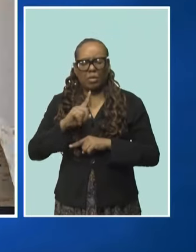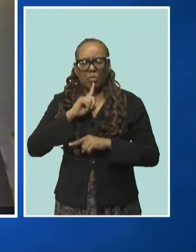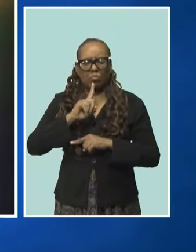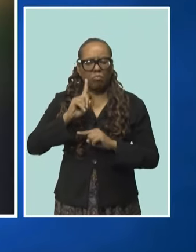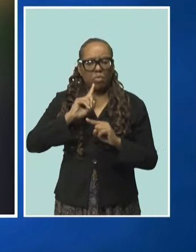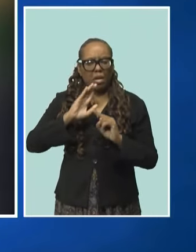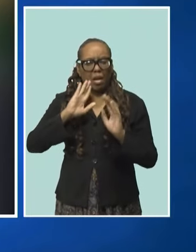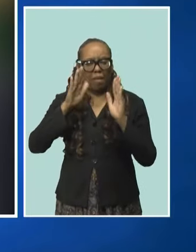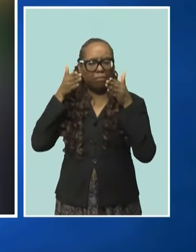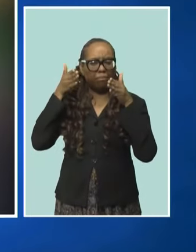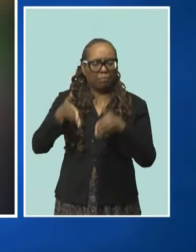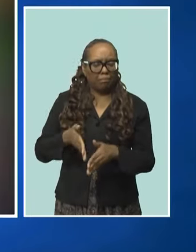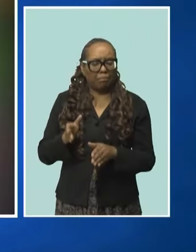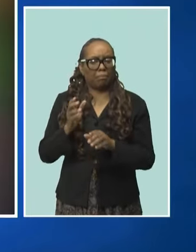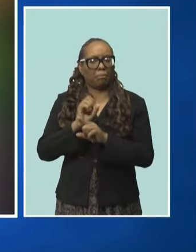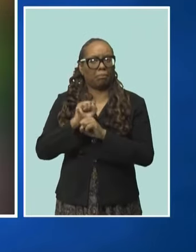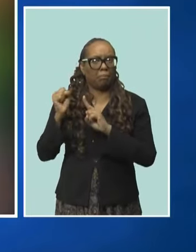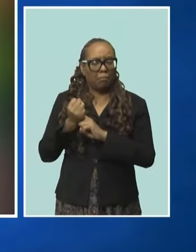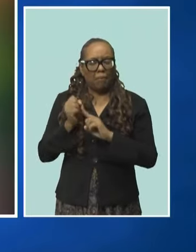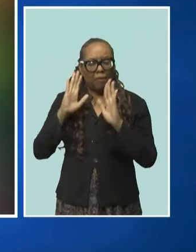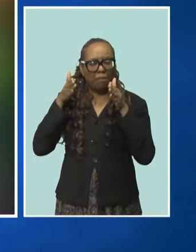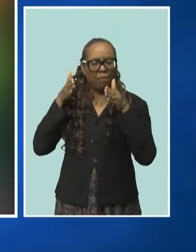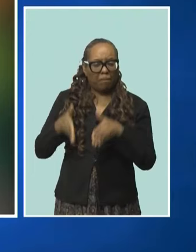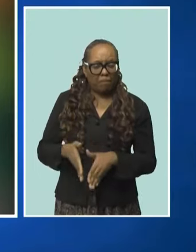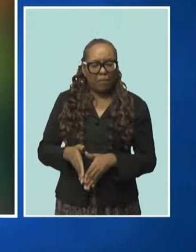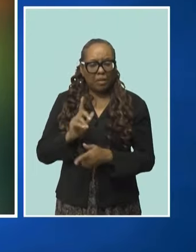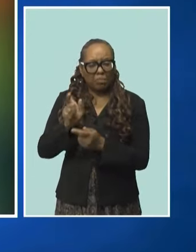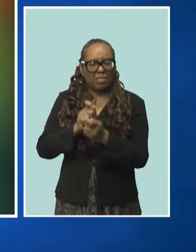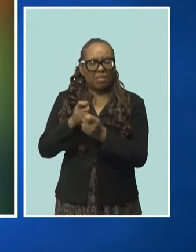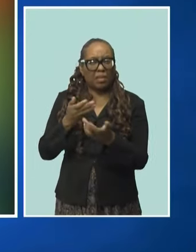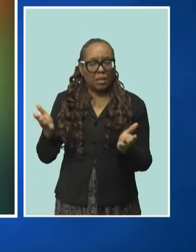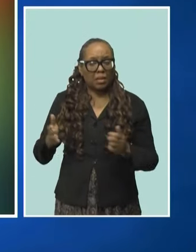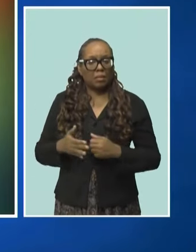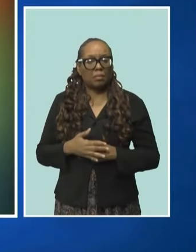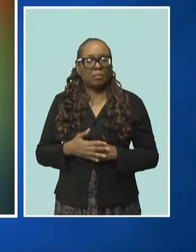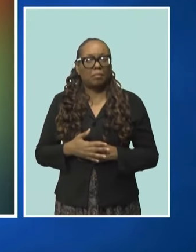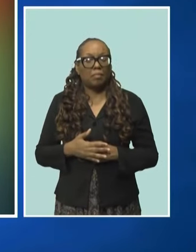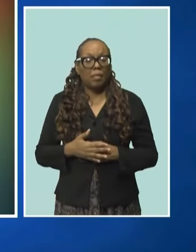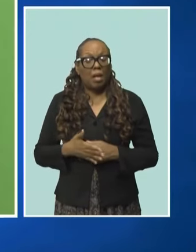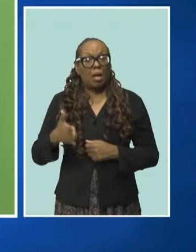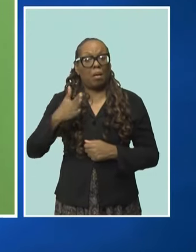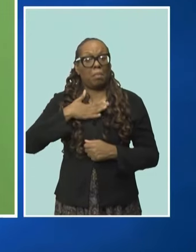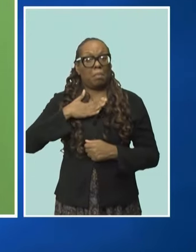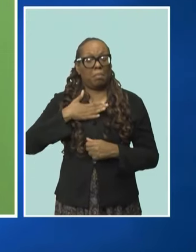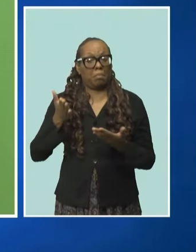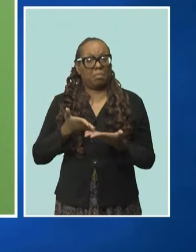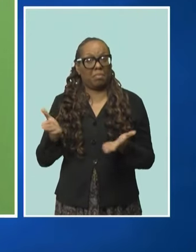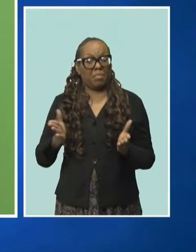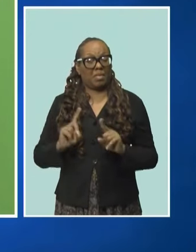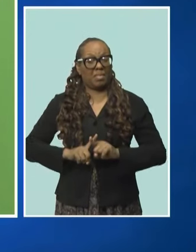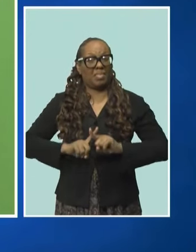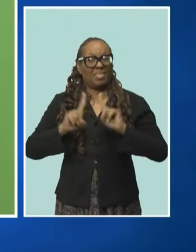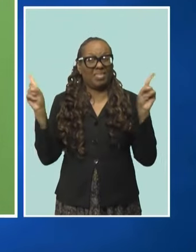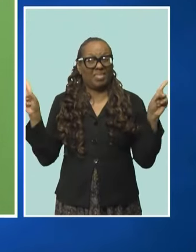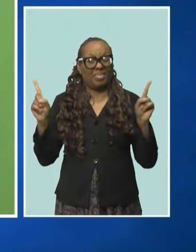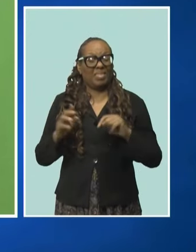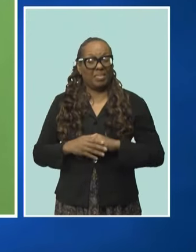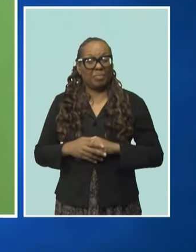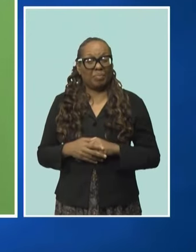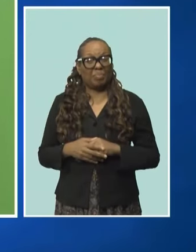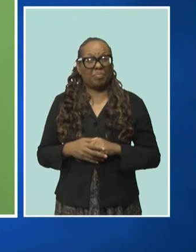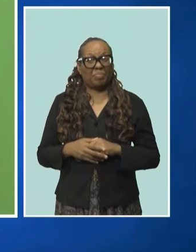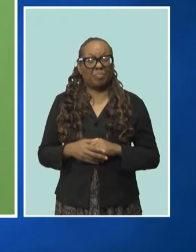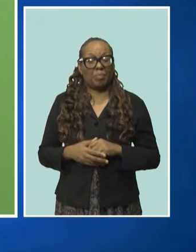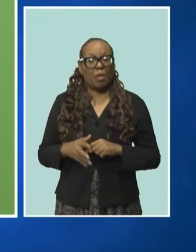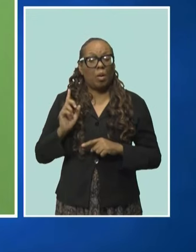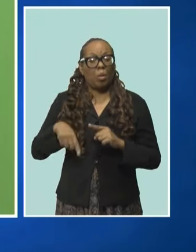I think mainly because my stuff is different to what's typically sold in terms of